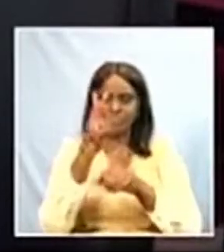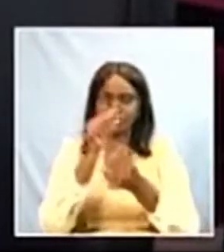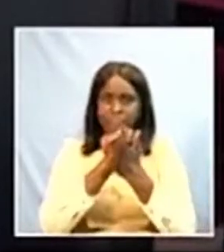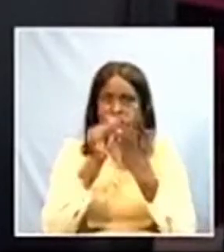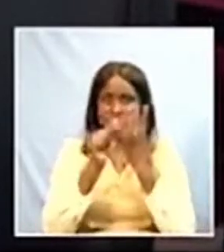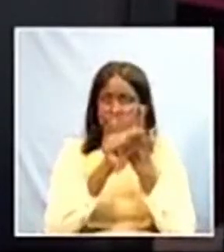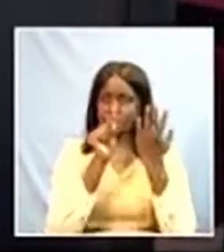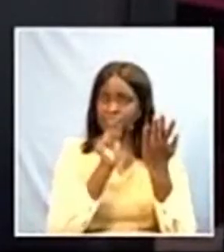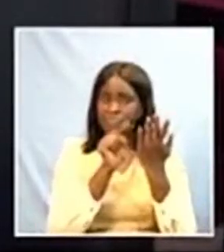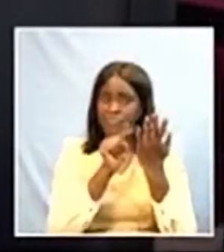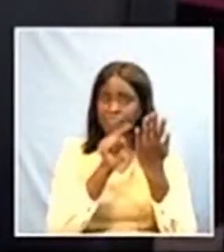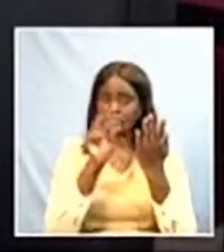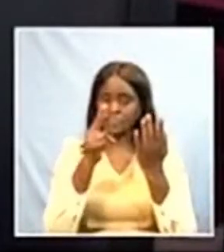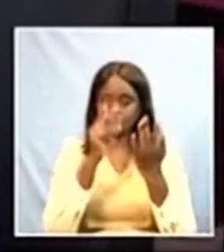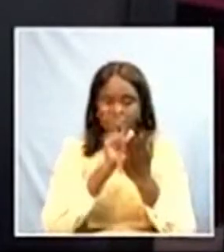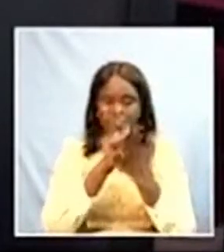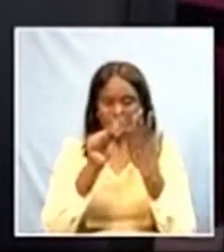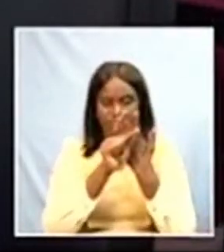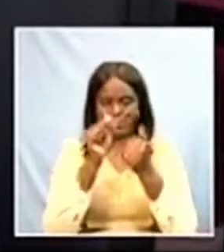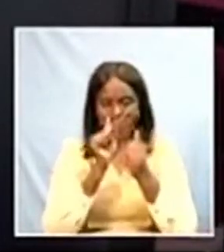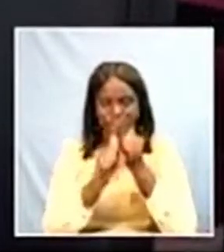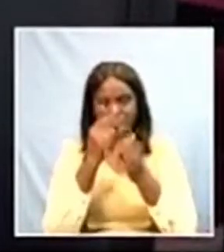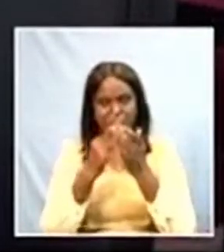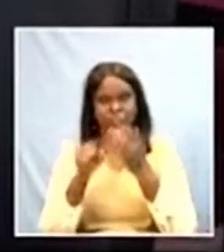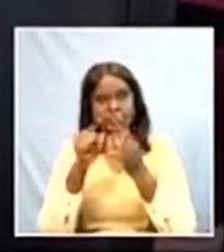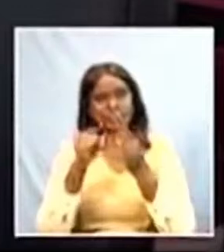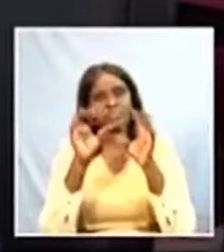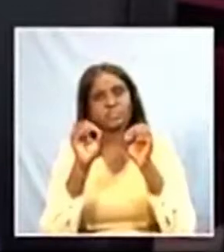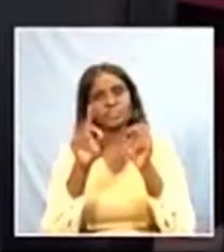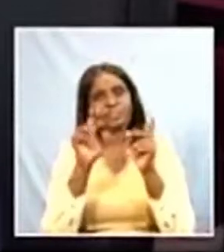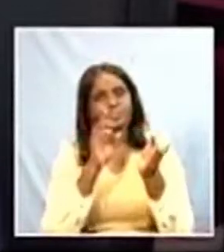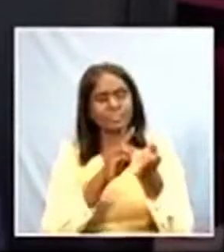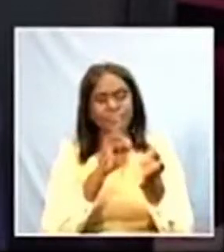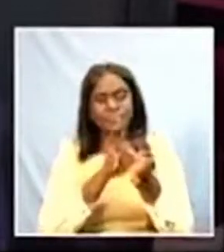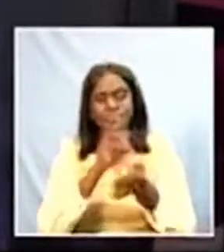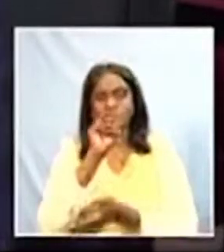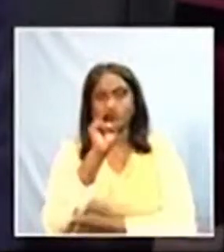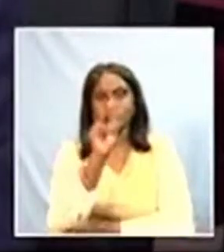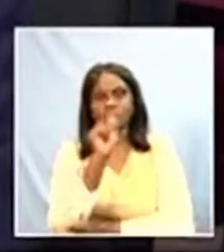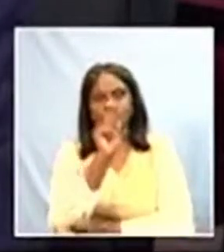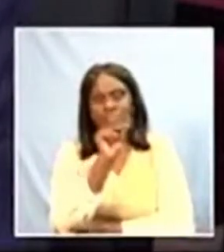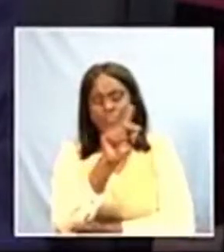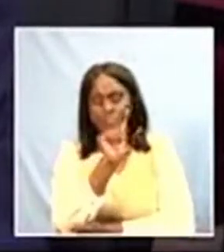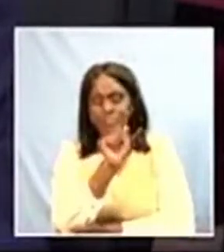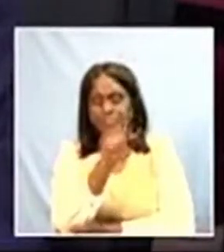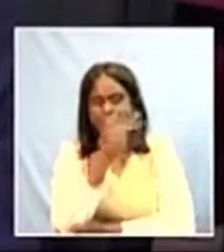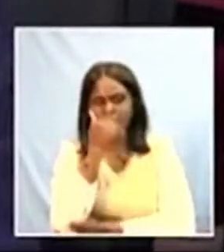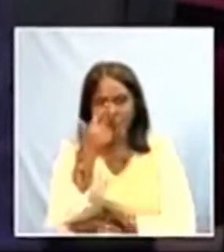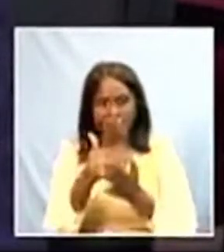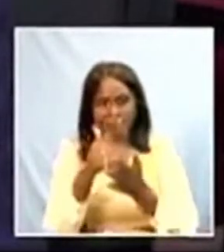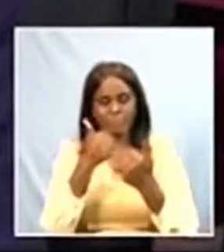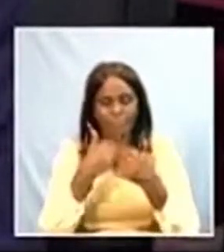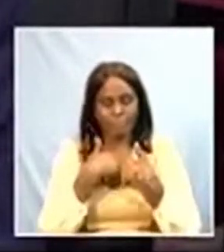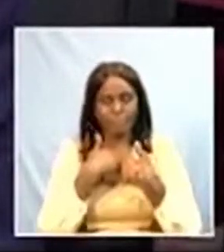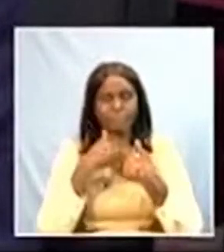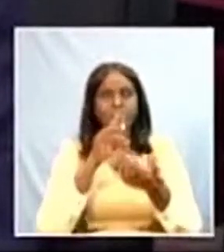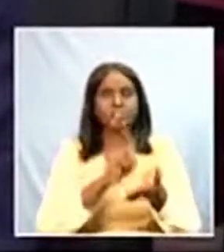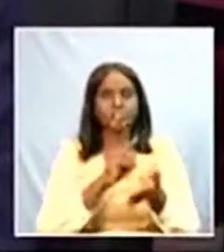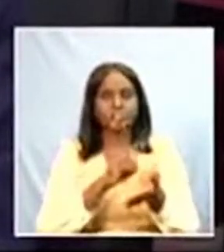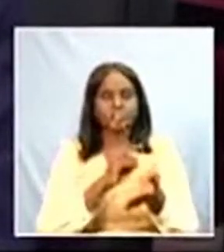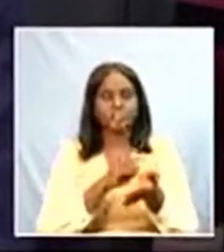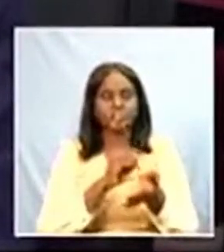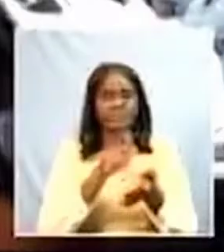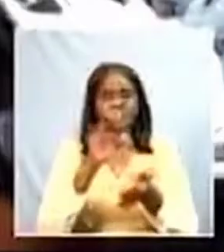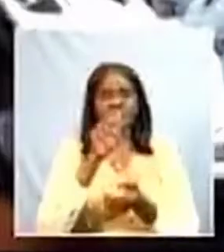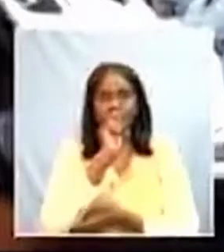August, which was okay. Dr. So Manza? you would have, you should have. Doc,